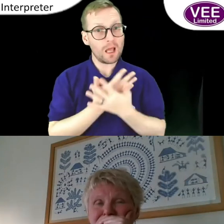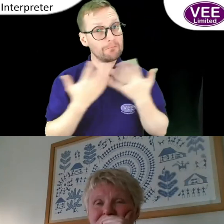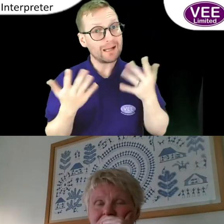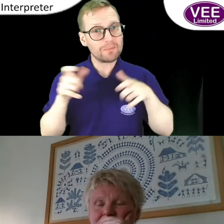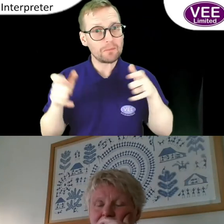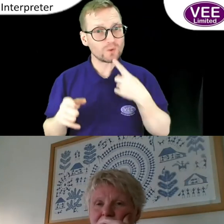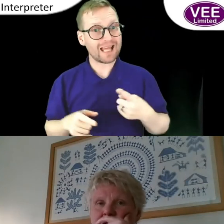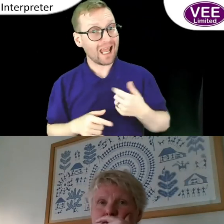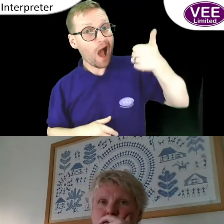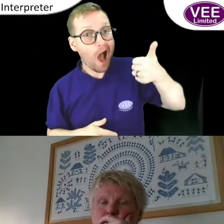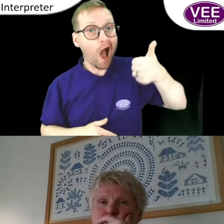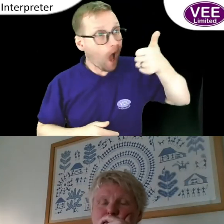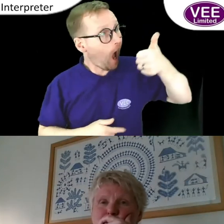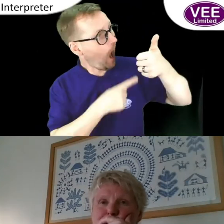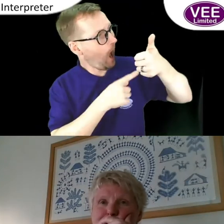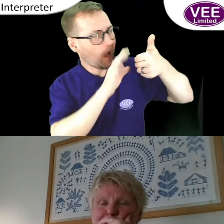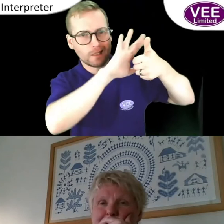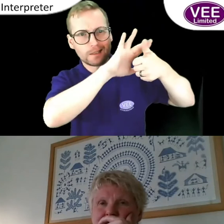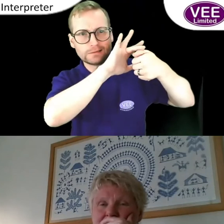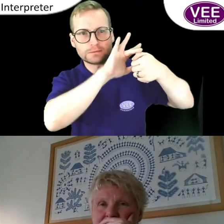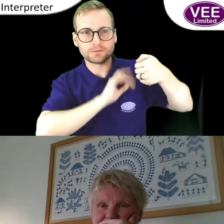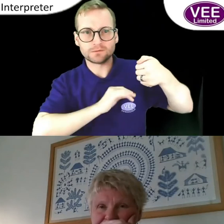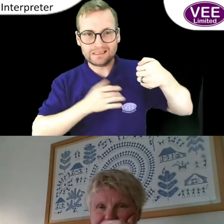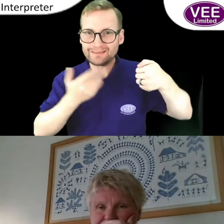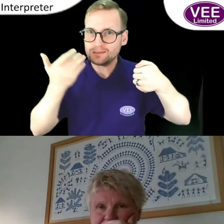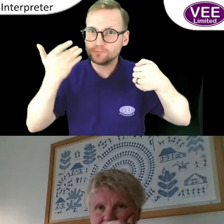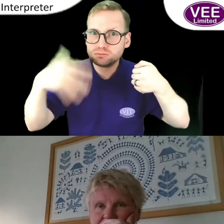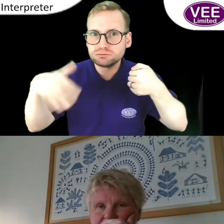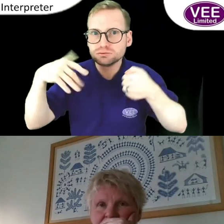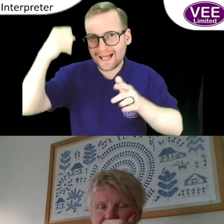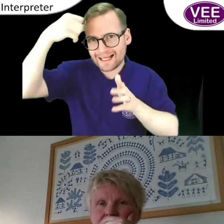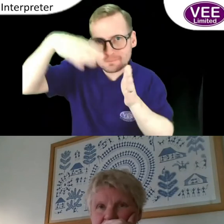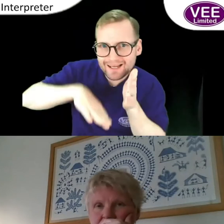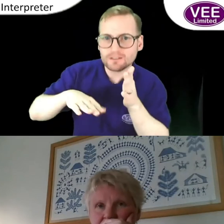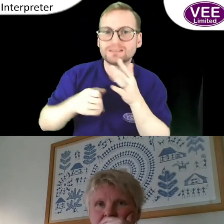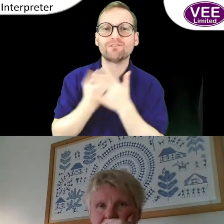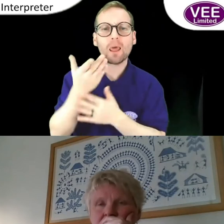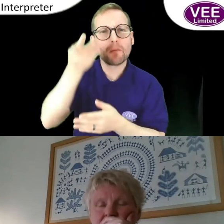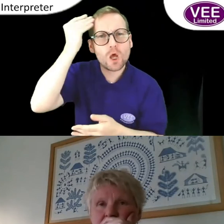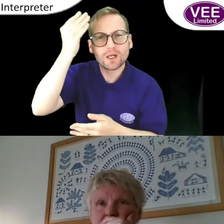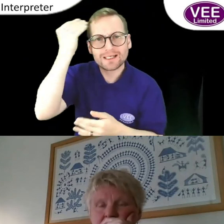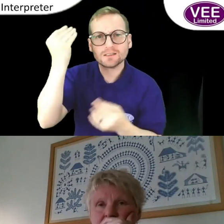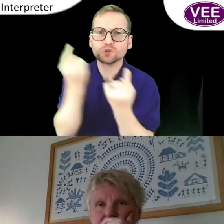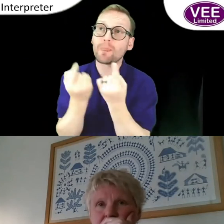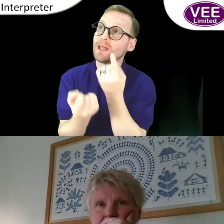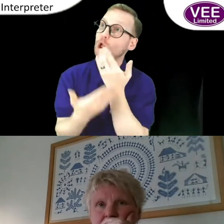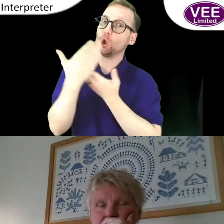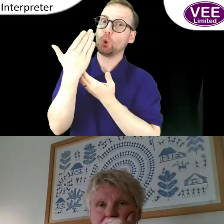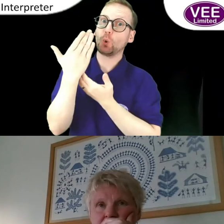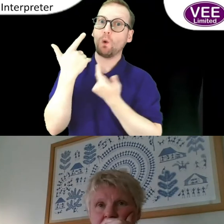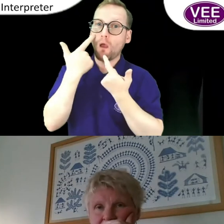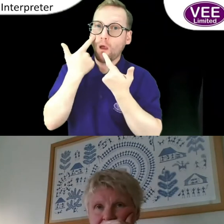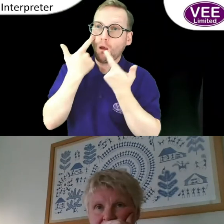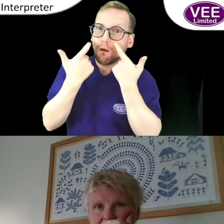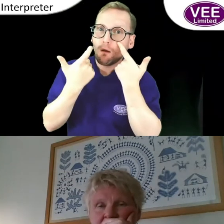not necessarily about having a nice time, it's about having an experience. Absolutely. Developing, learning something new. And I think, you know, we